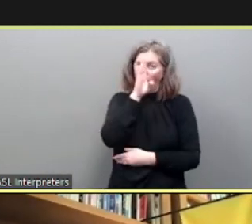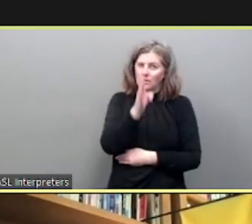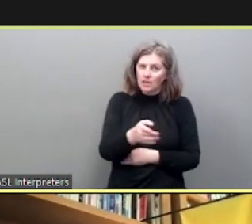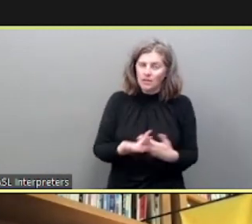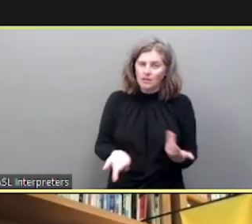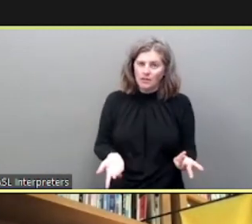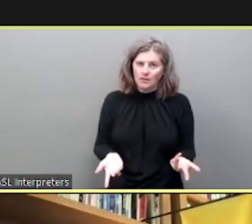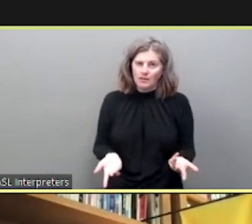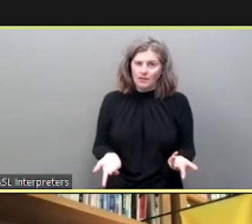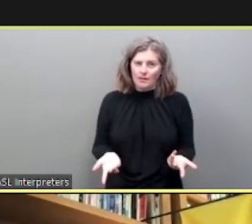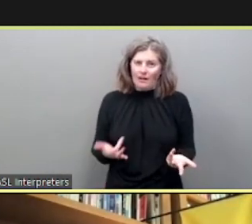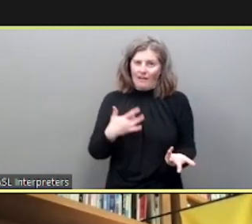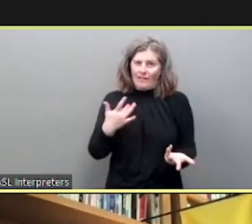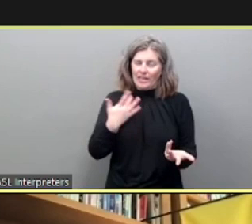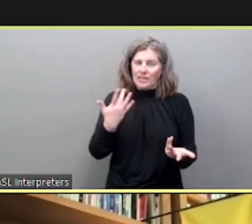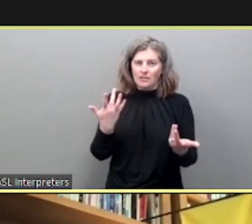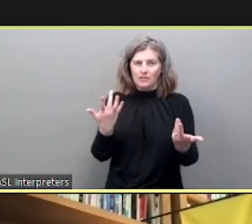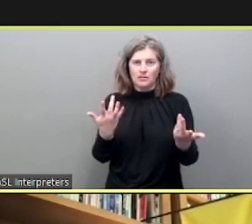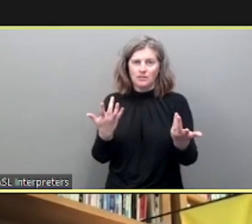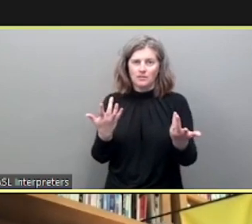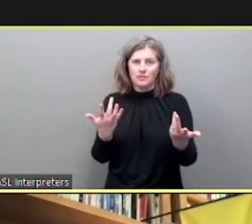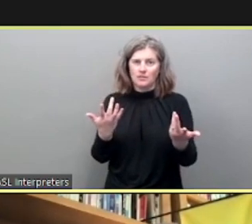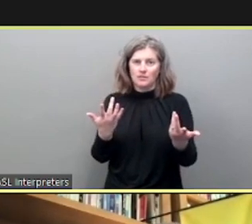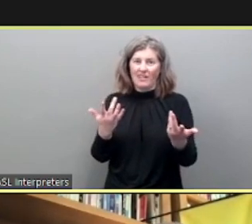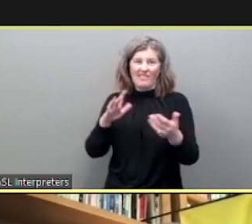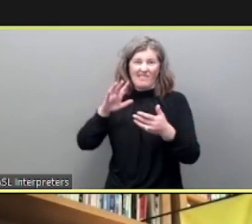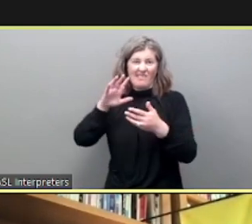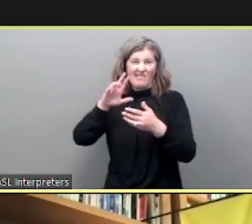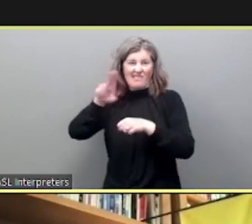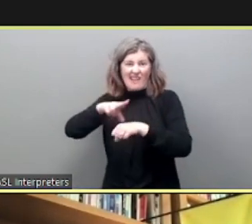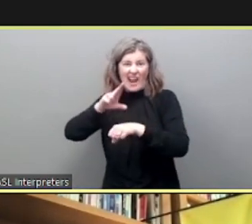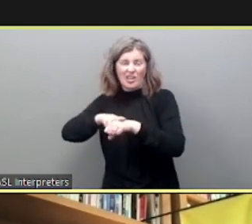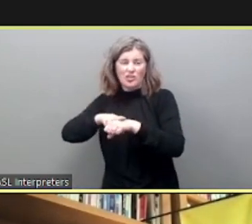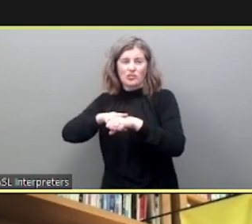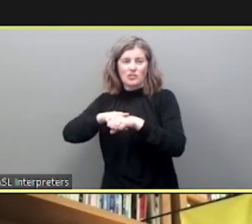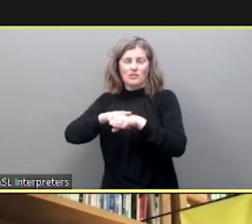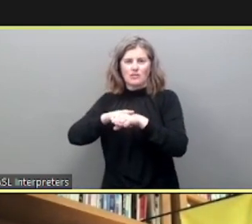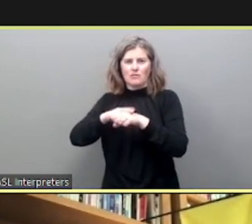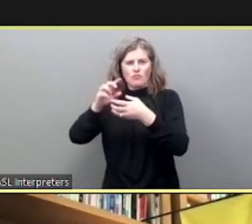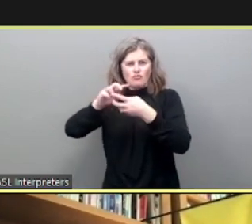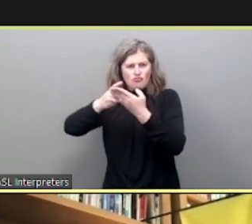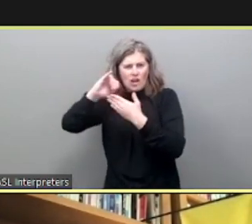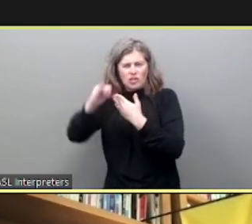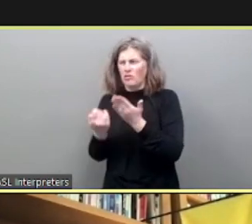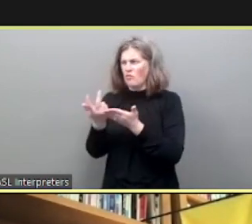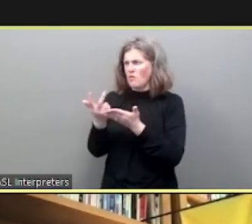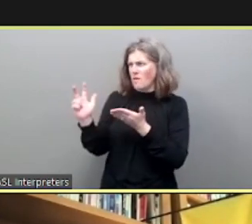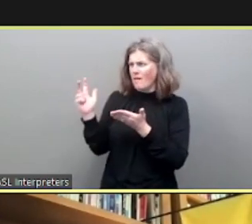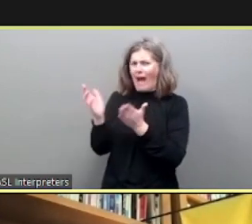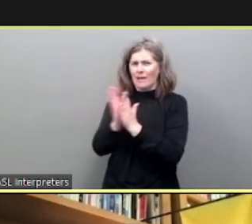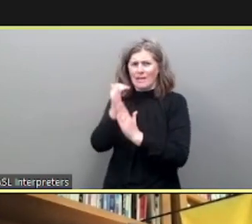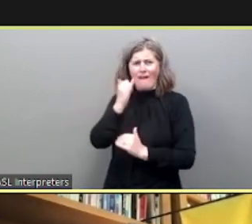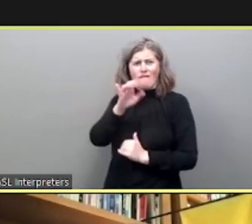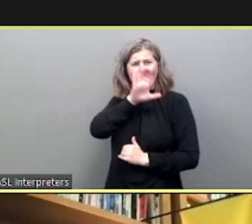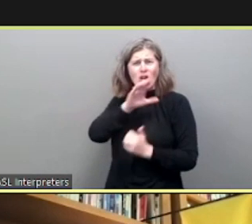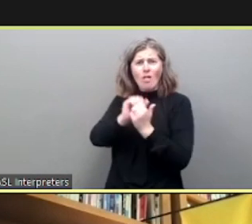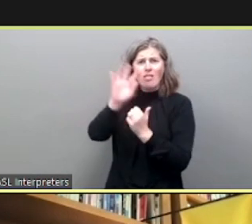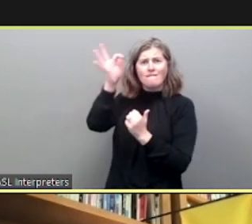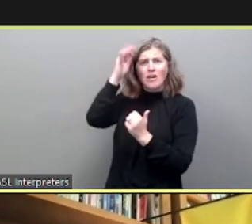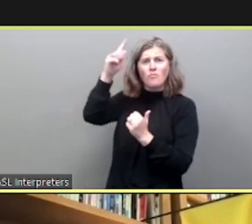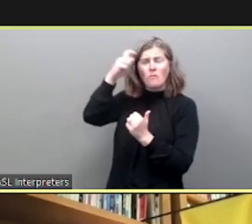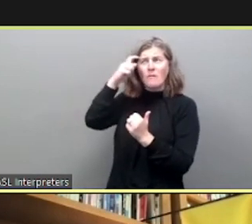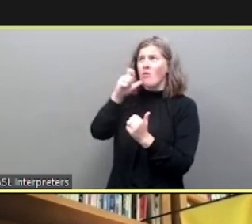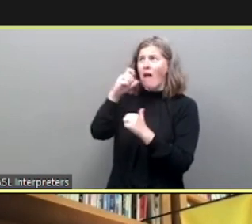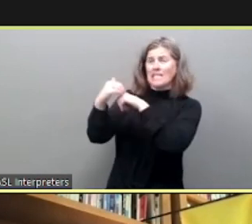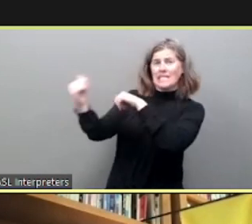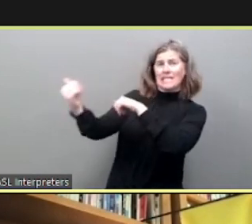think a reporter from a national chain contacted me 3 weeks ago, like asking me if I was frustrated with the federal government for not